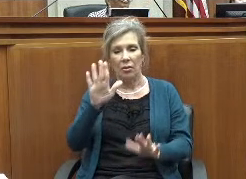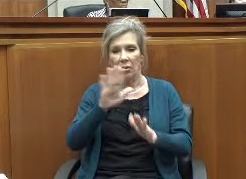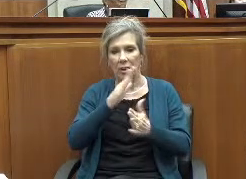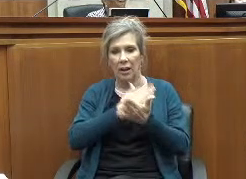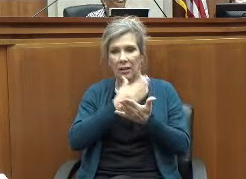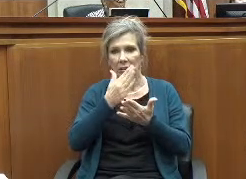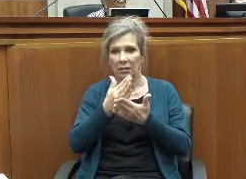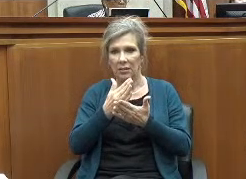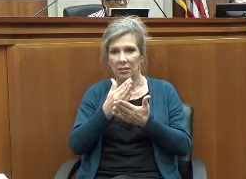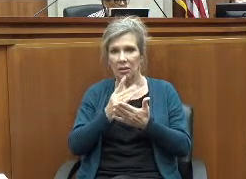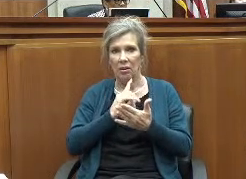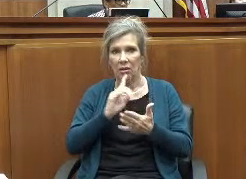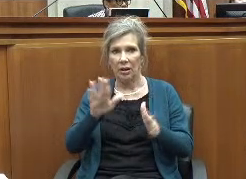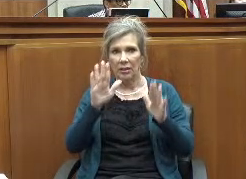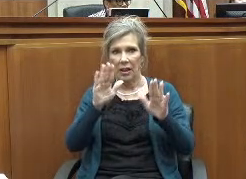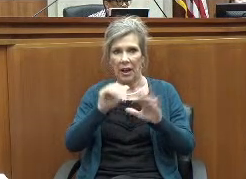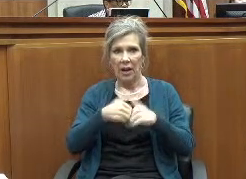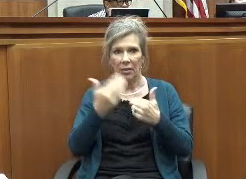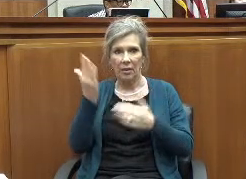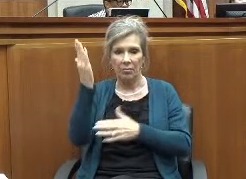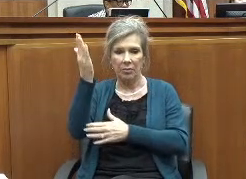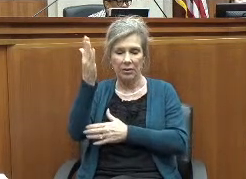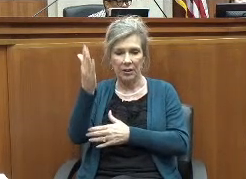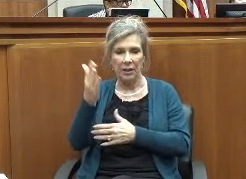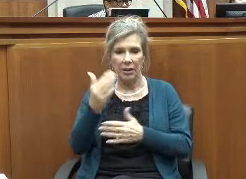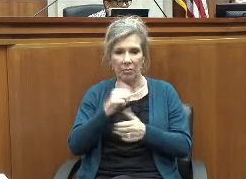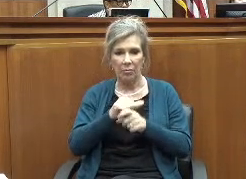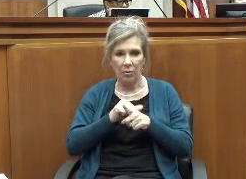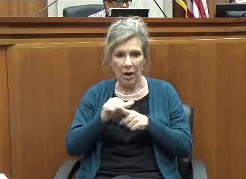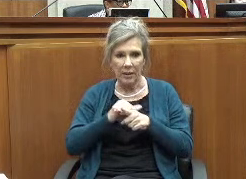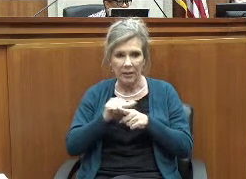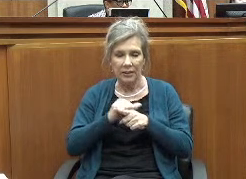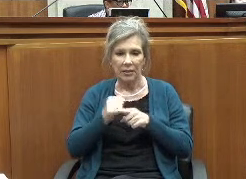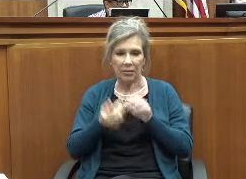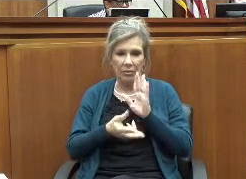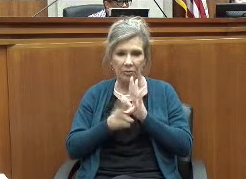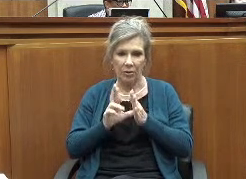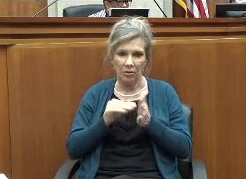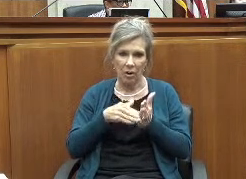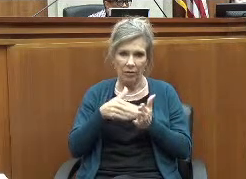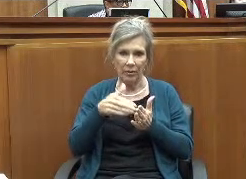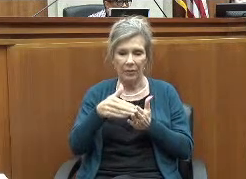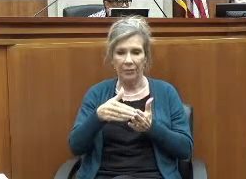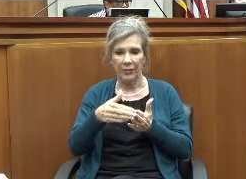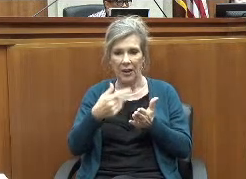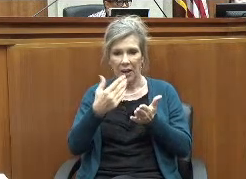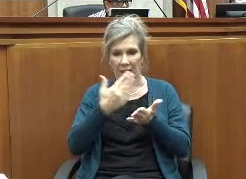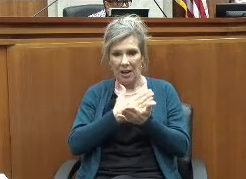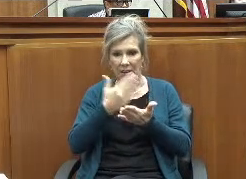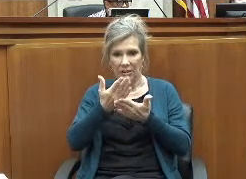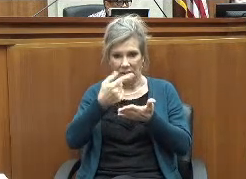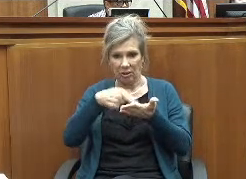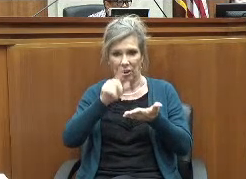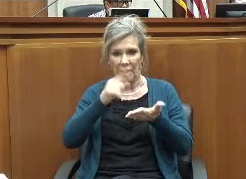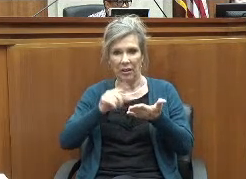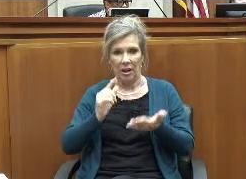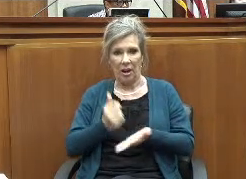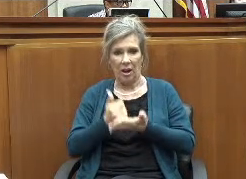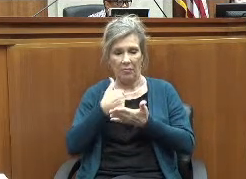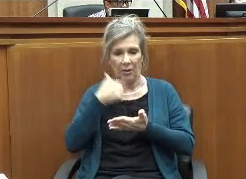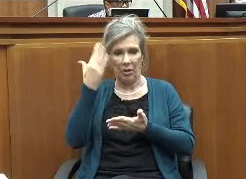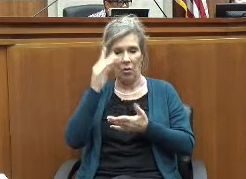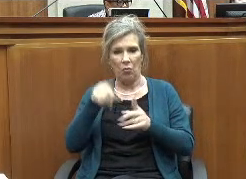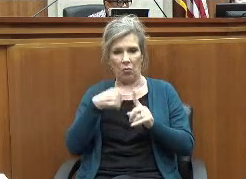way learning is presented, practiced, and reviewed often. The lesson checks help me know when I needed